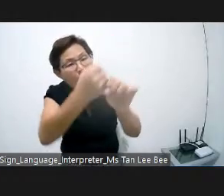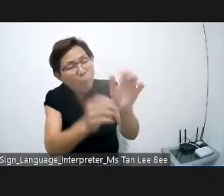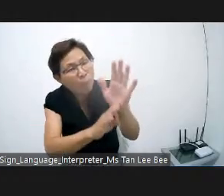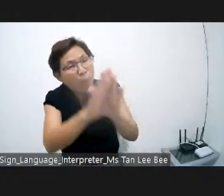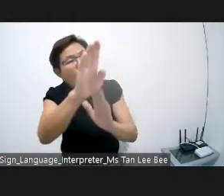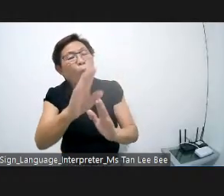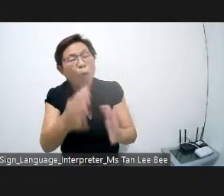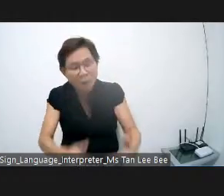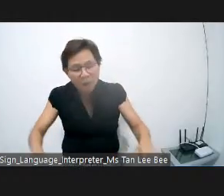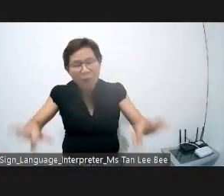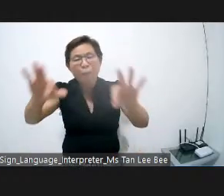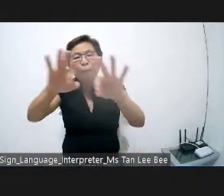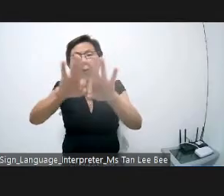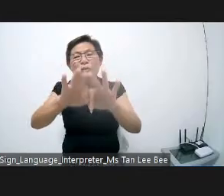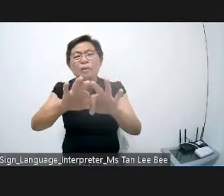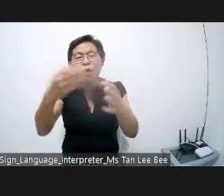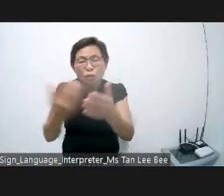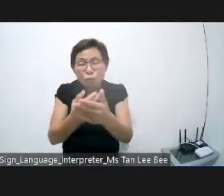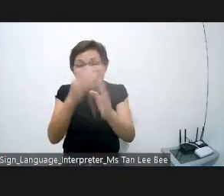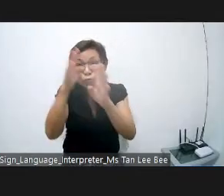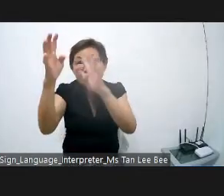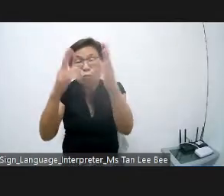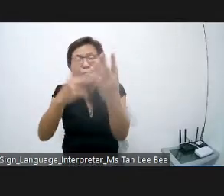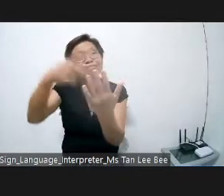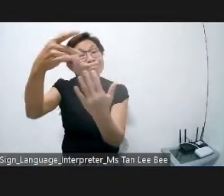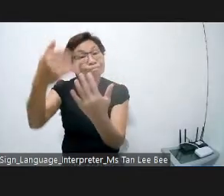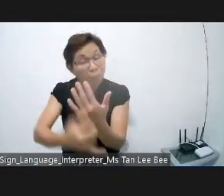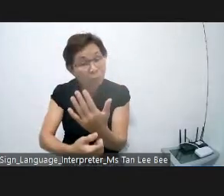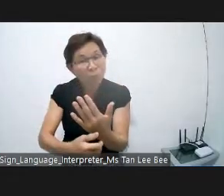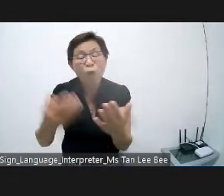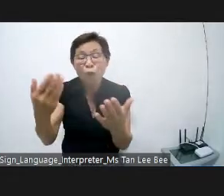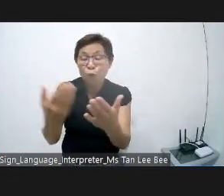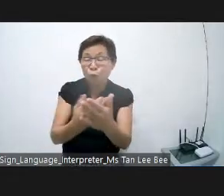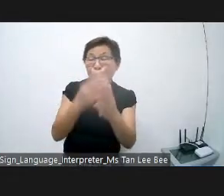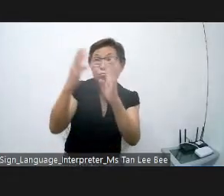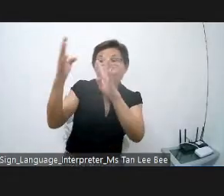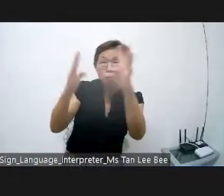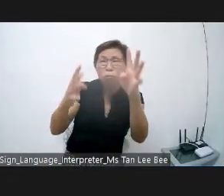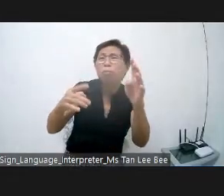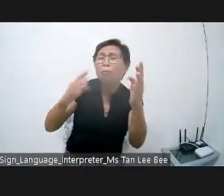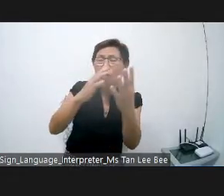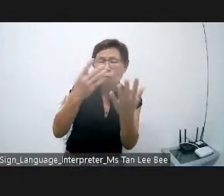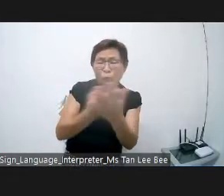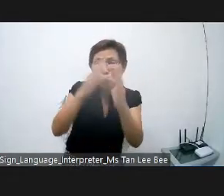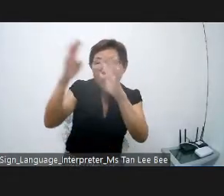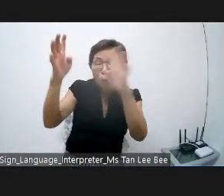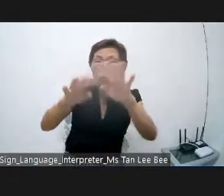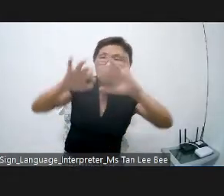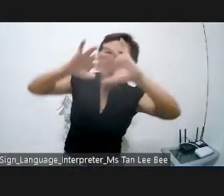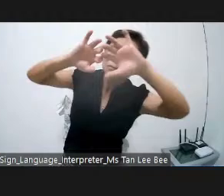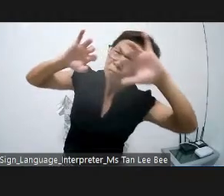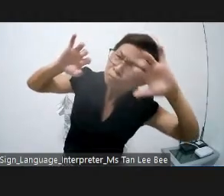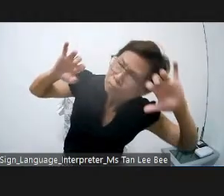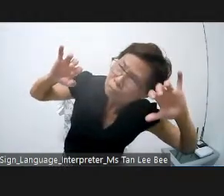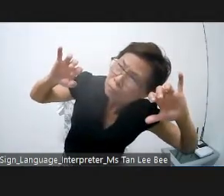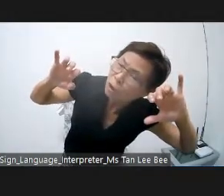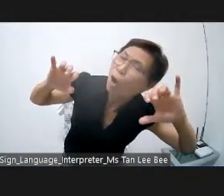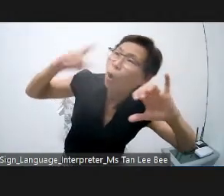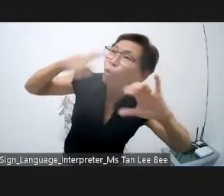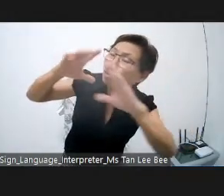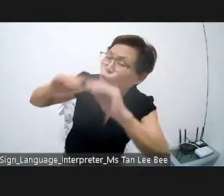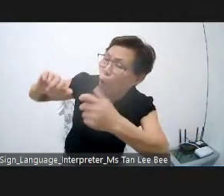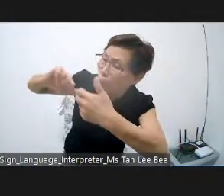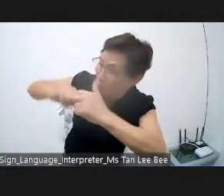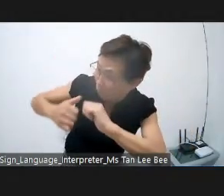impactful innovation projects. The innovation is not only to explore solutions,